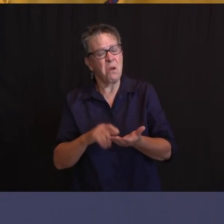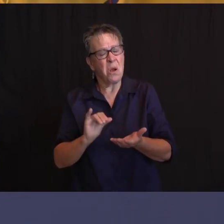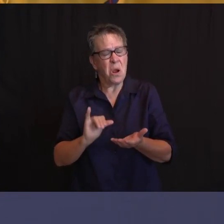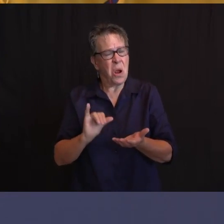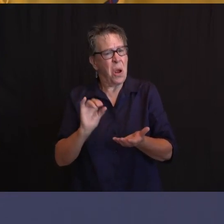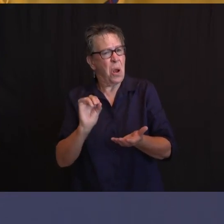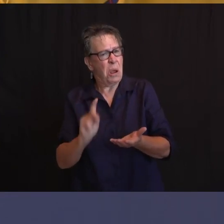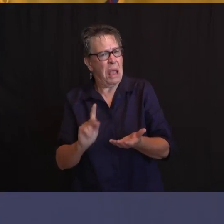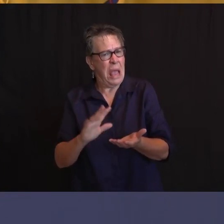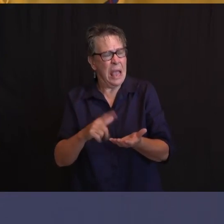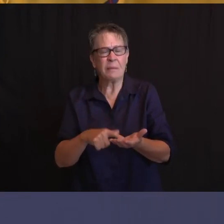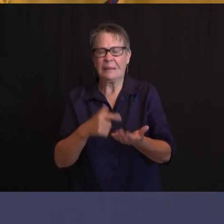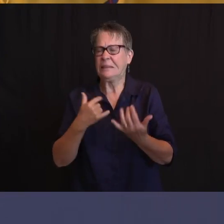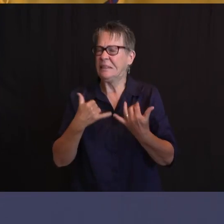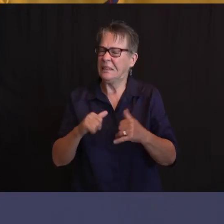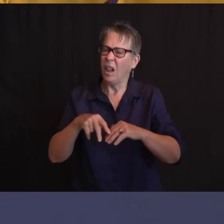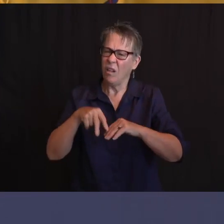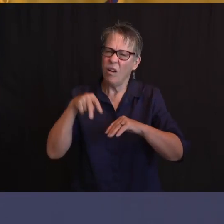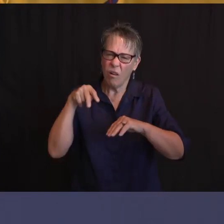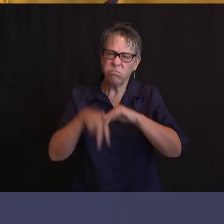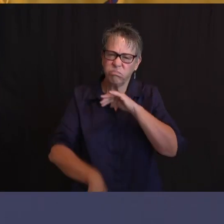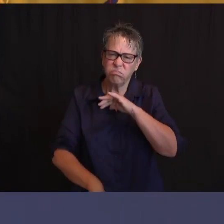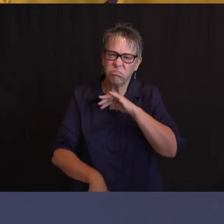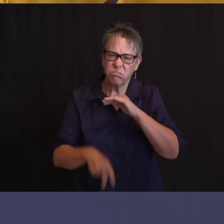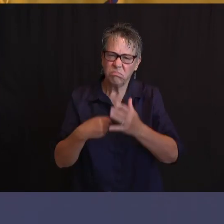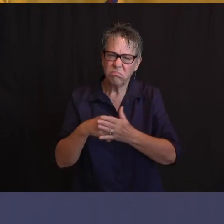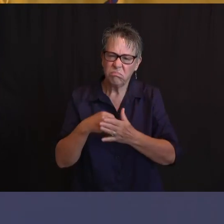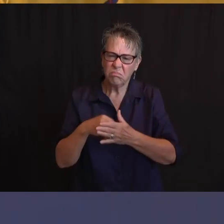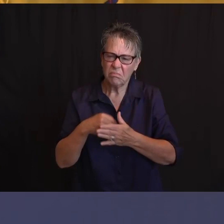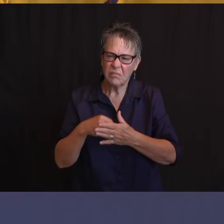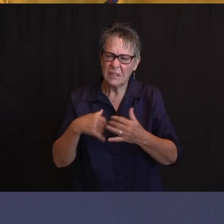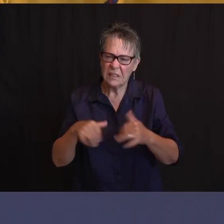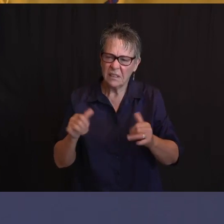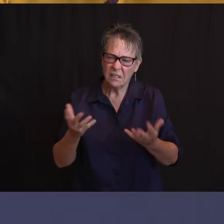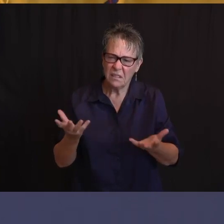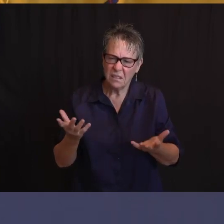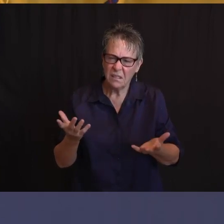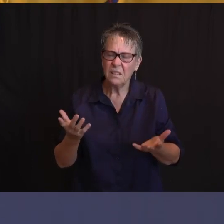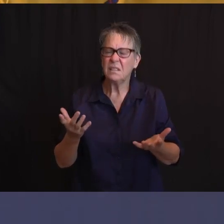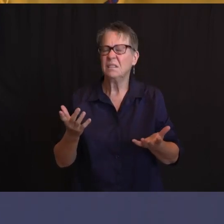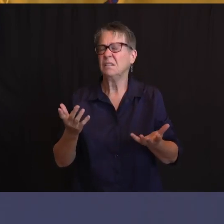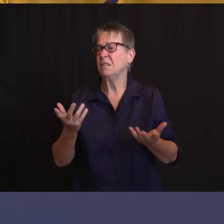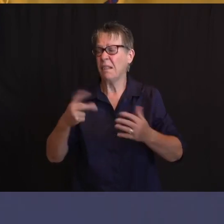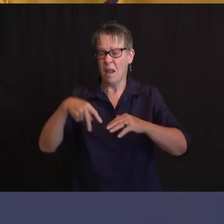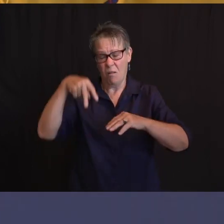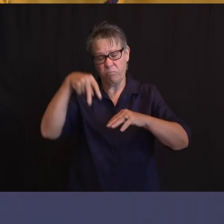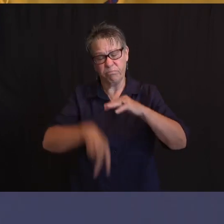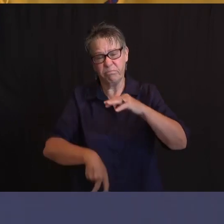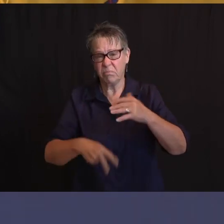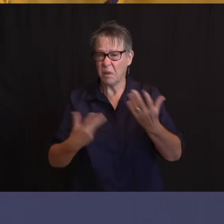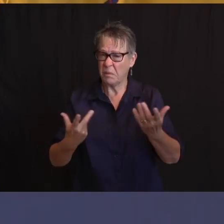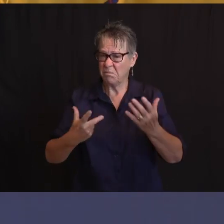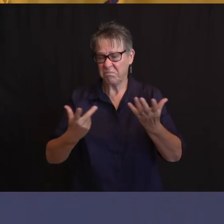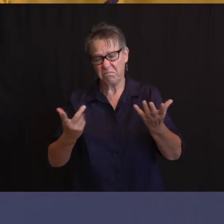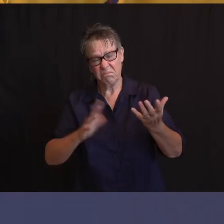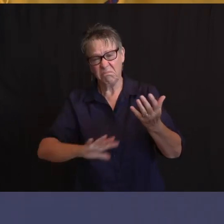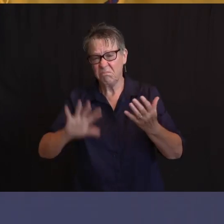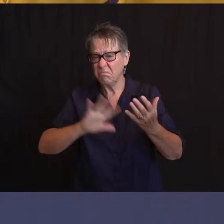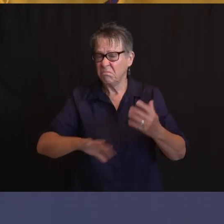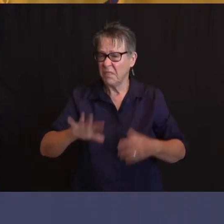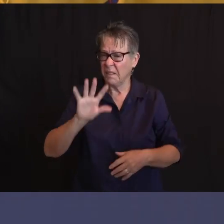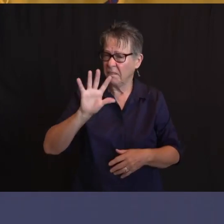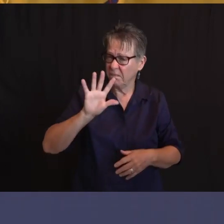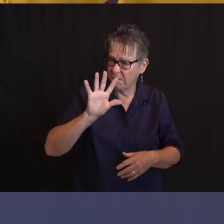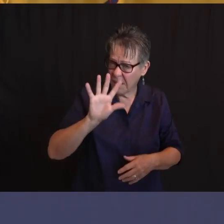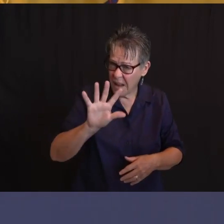now. And when you aggregate what we already went through in the stub period that we're in and what we expect at least the first half of